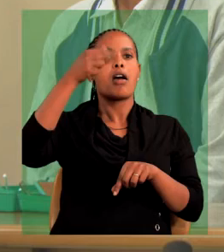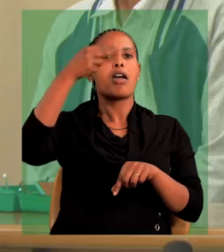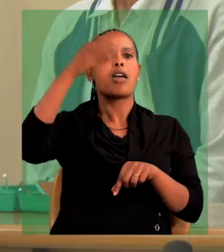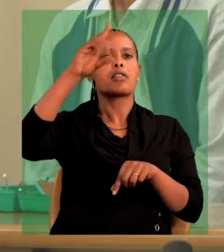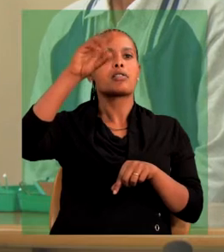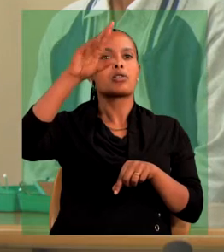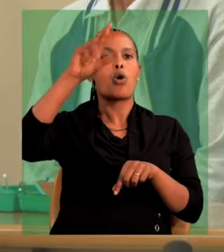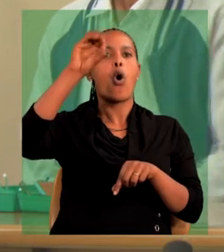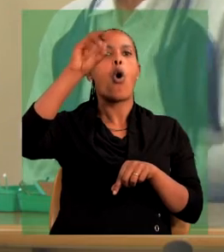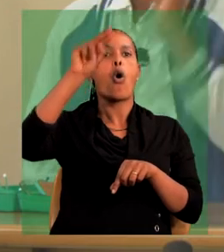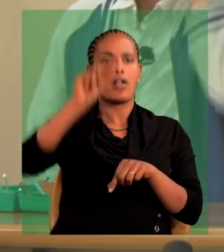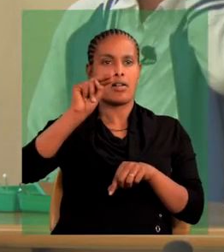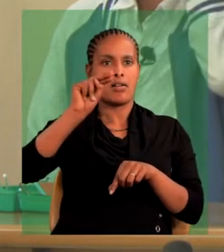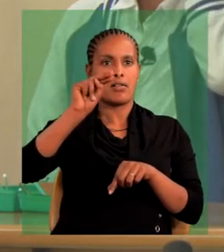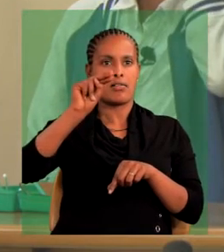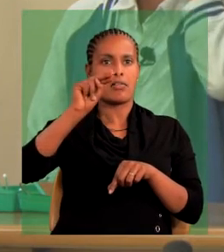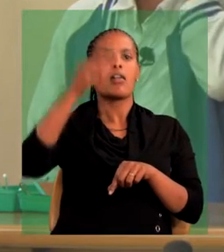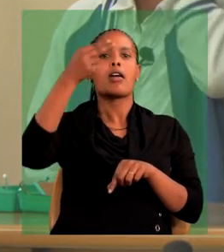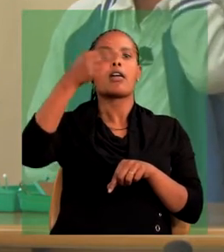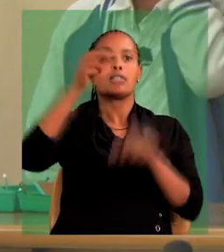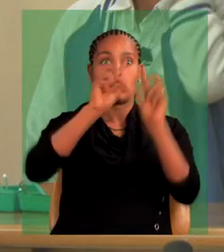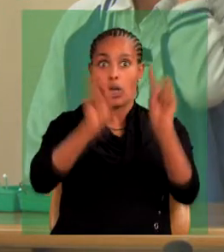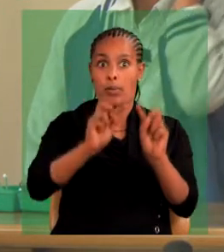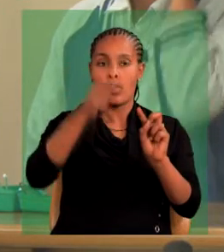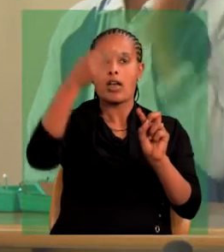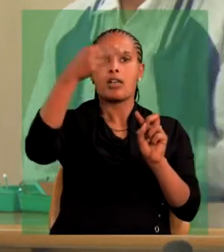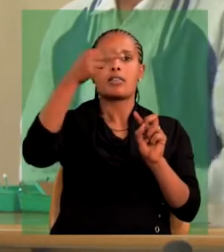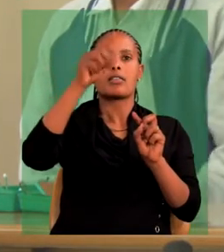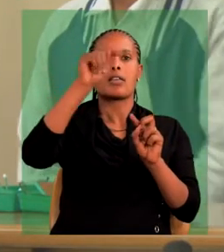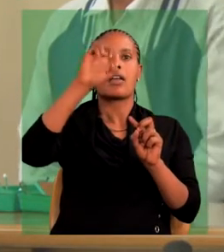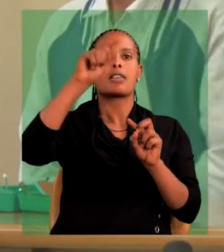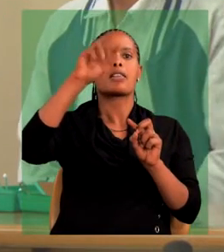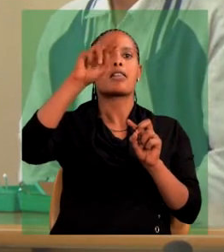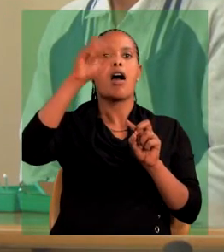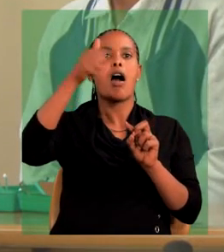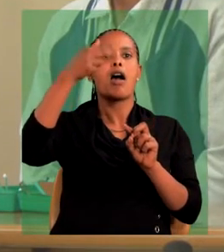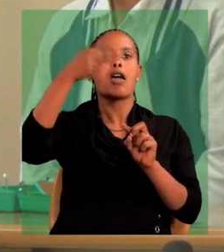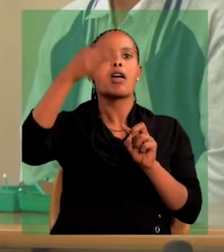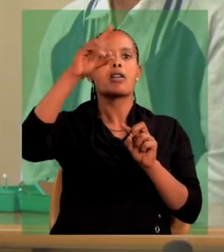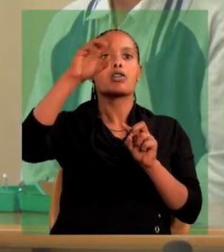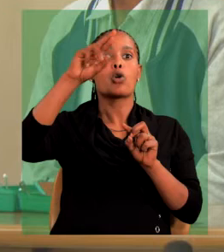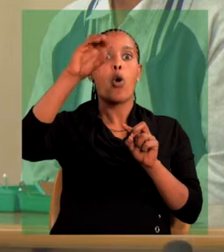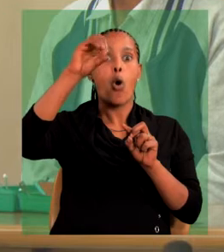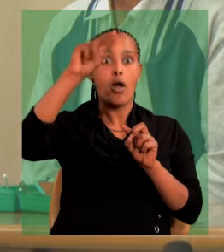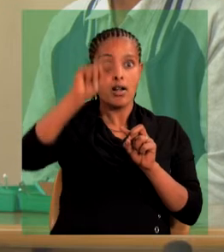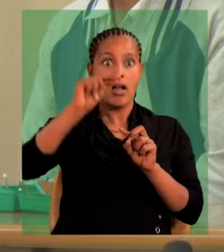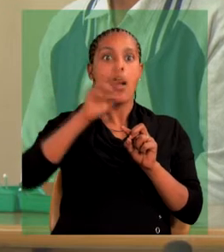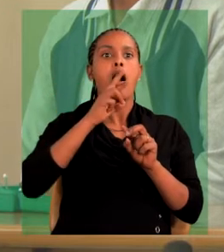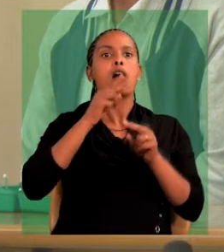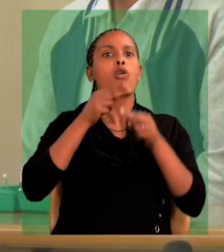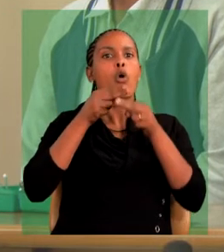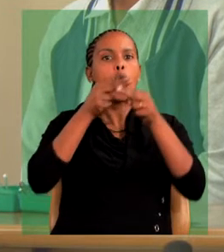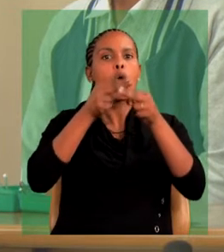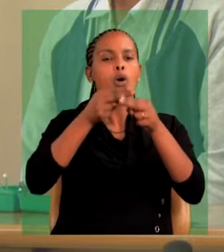Tetrahedron. The shape would be tetrahedron. So the angles of a tetrahedron are called